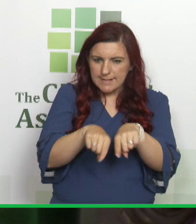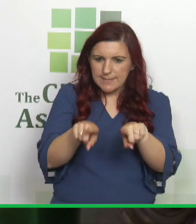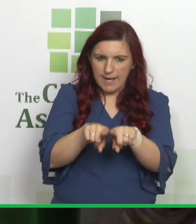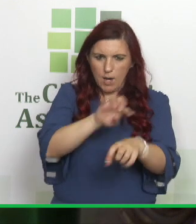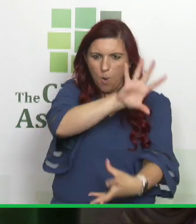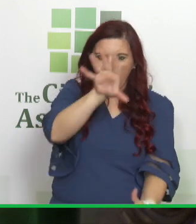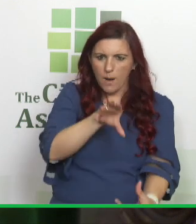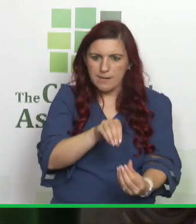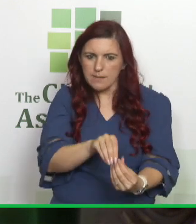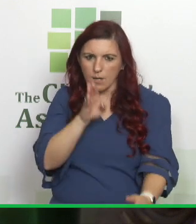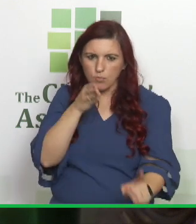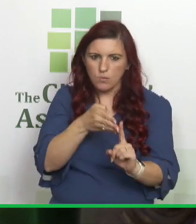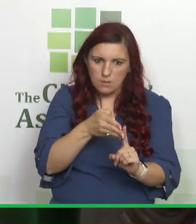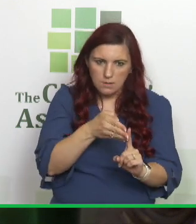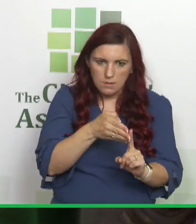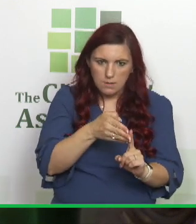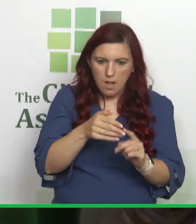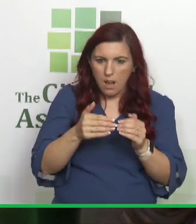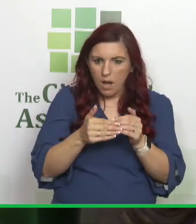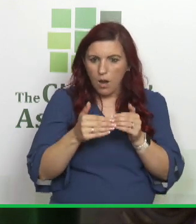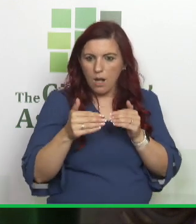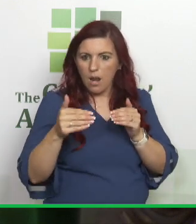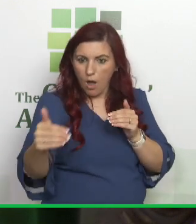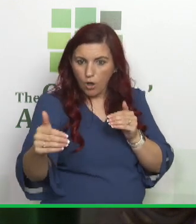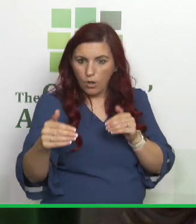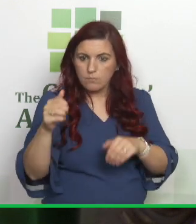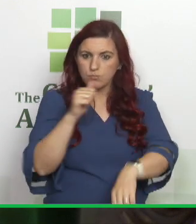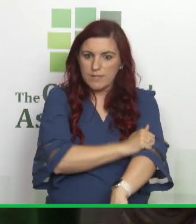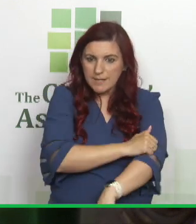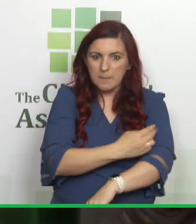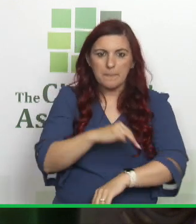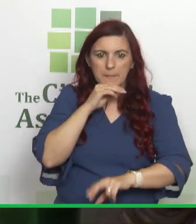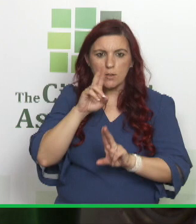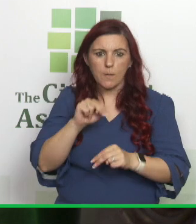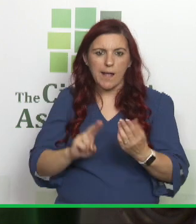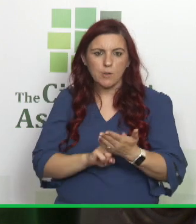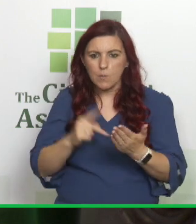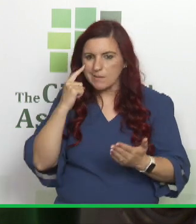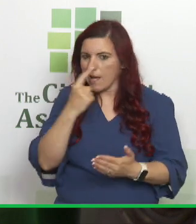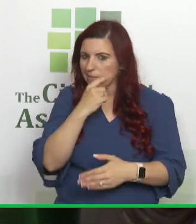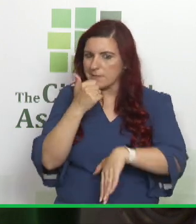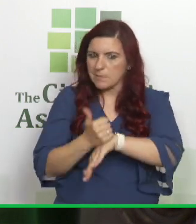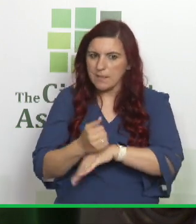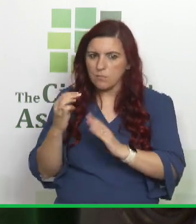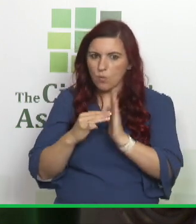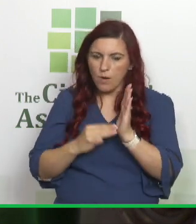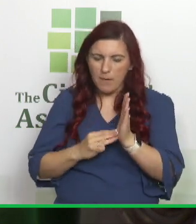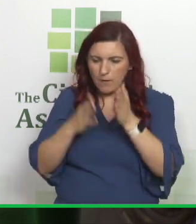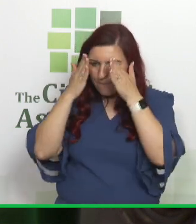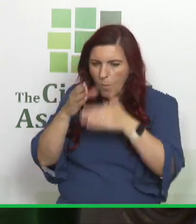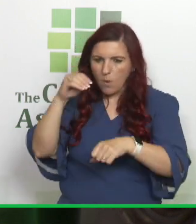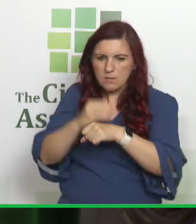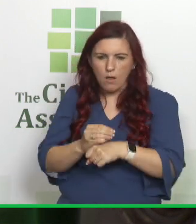approach. Longer sentences allow for the implementation of evidence-based programs that address the root causes of addiction,